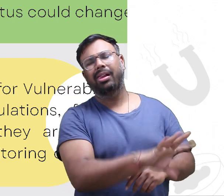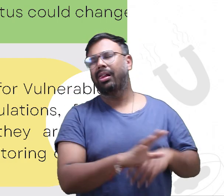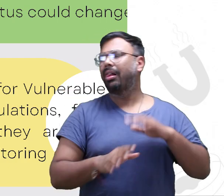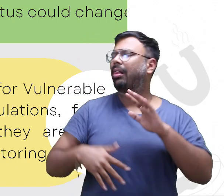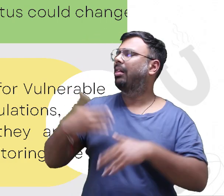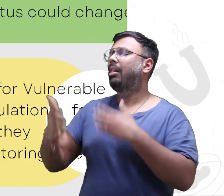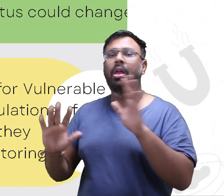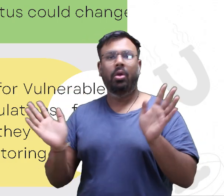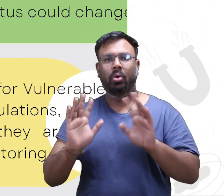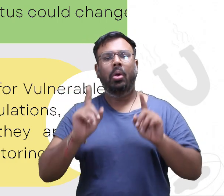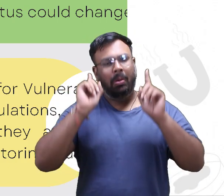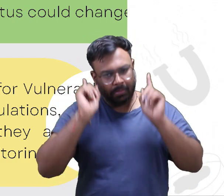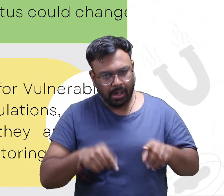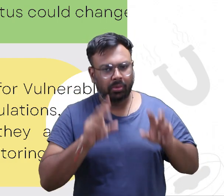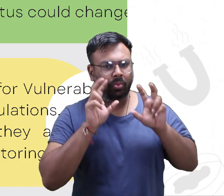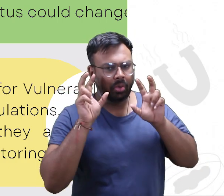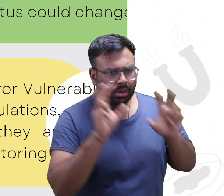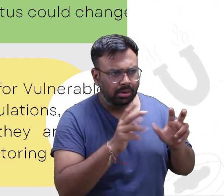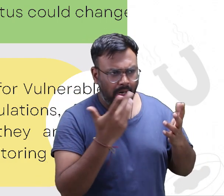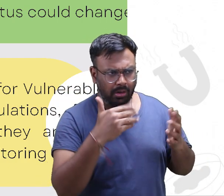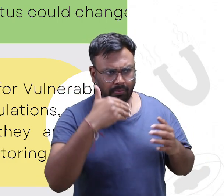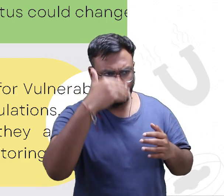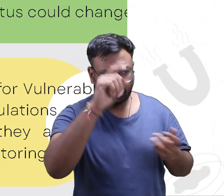these species should be neglected,